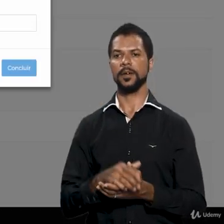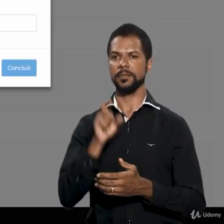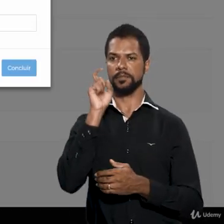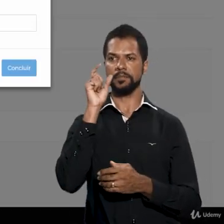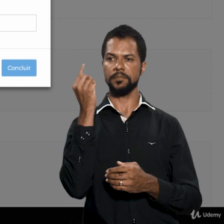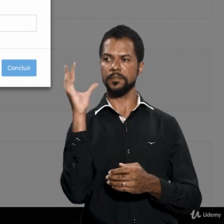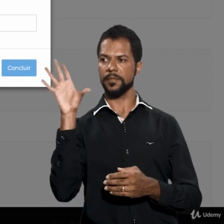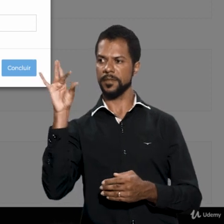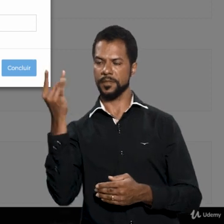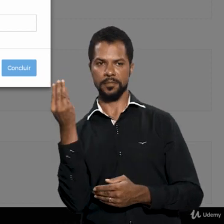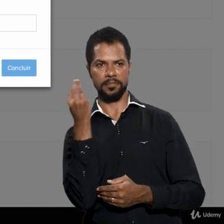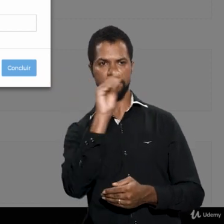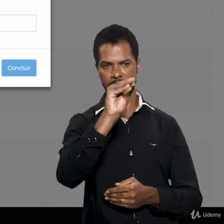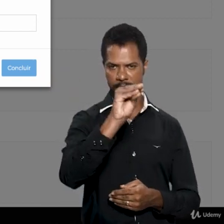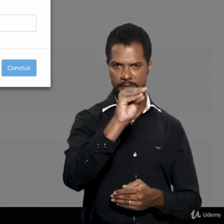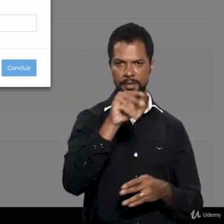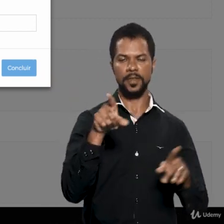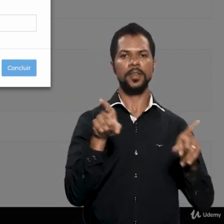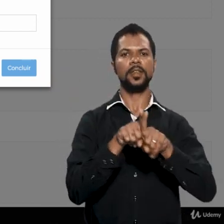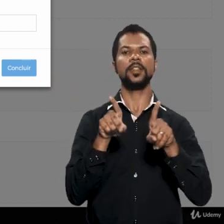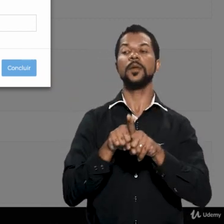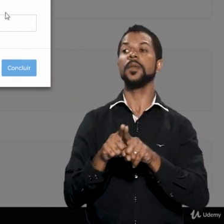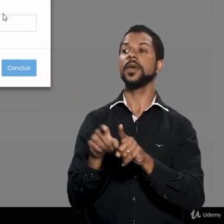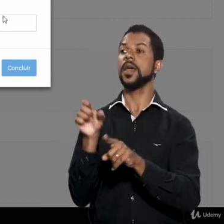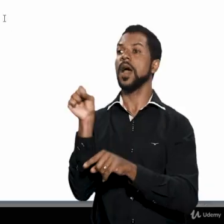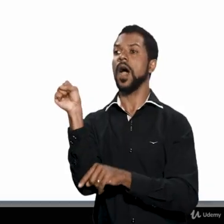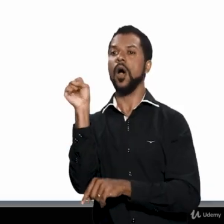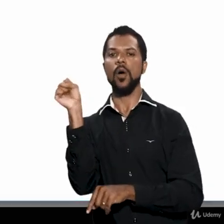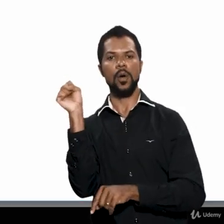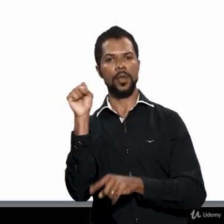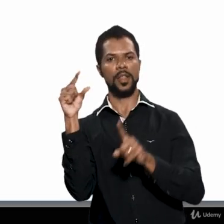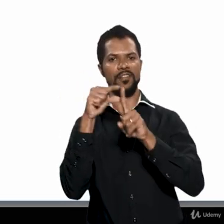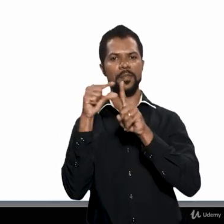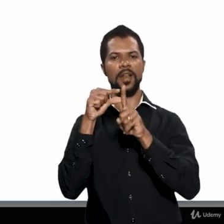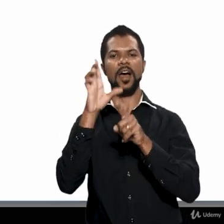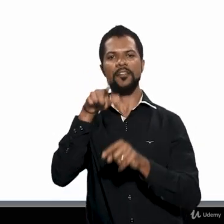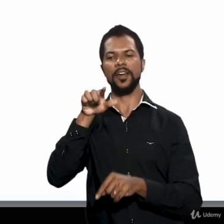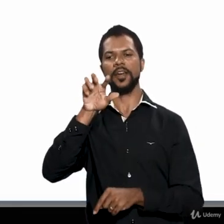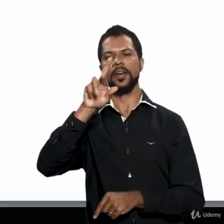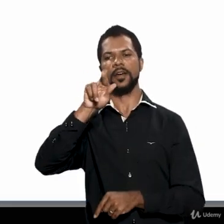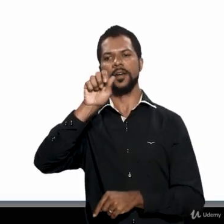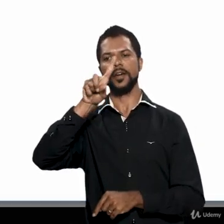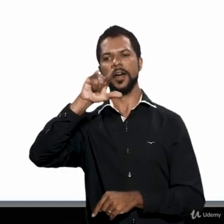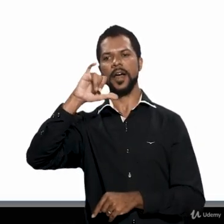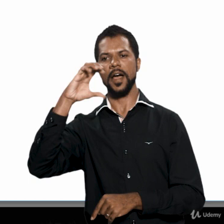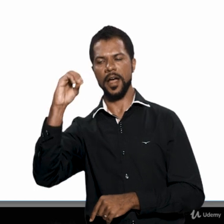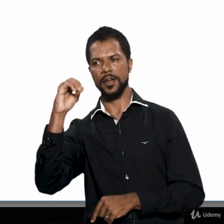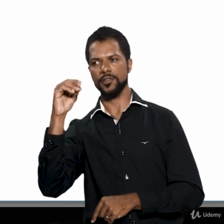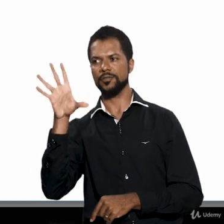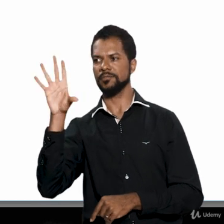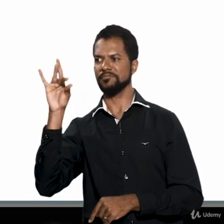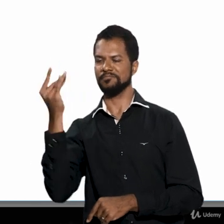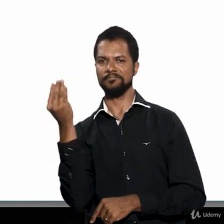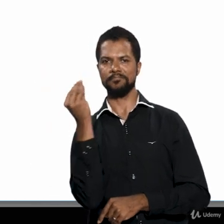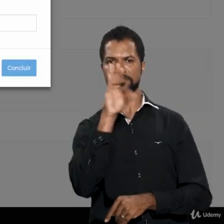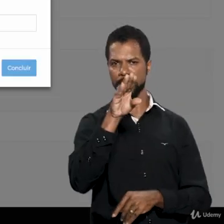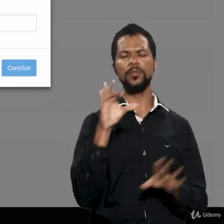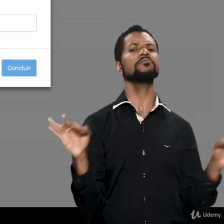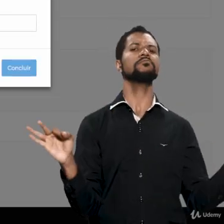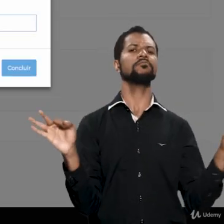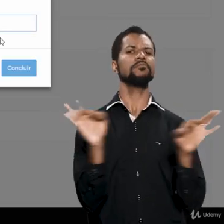And the 8th word, which is radio. Let's copy and paste it